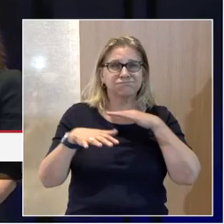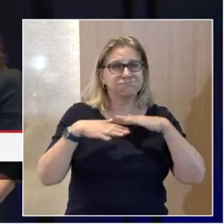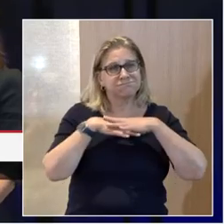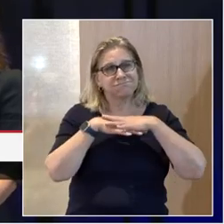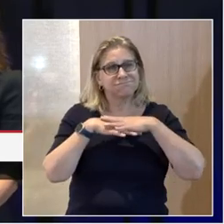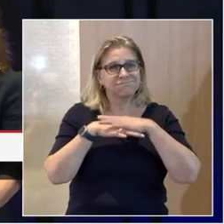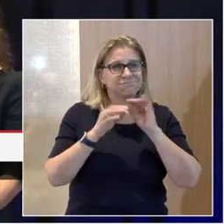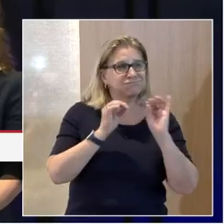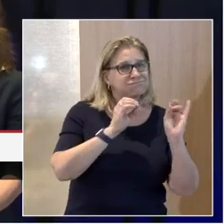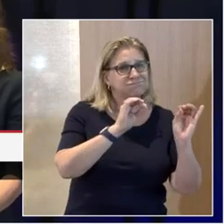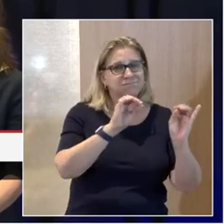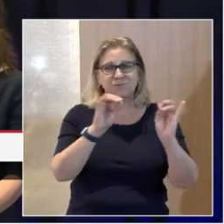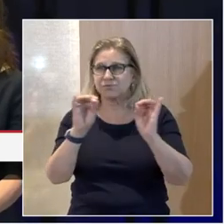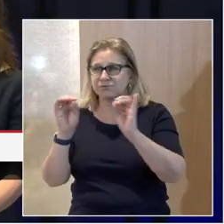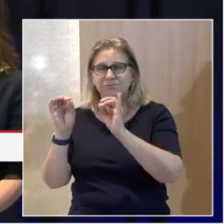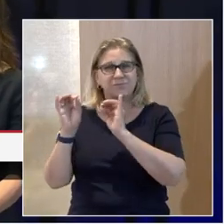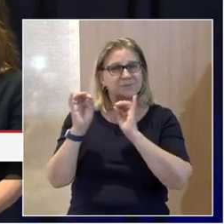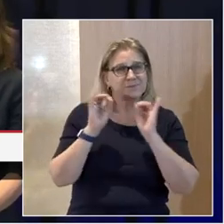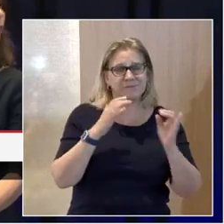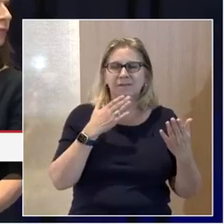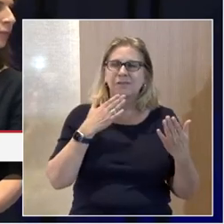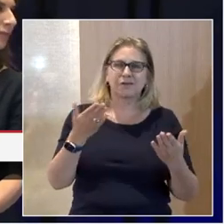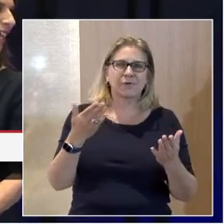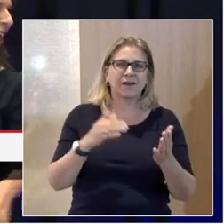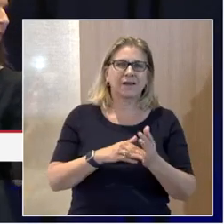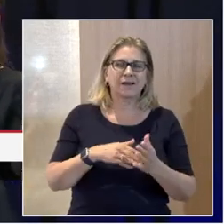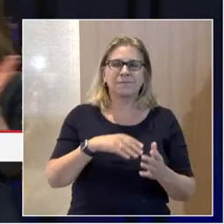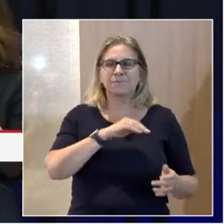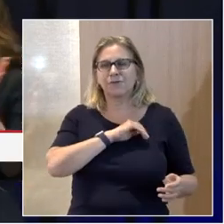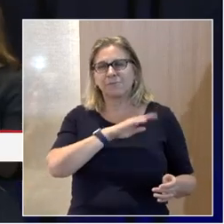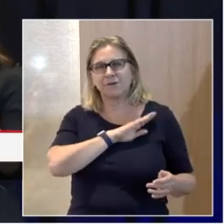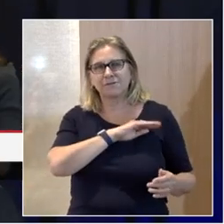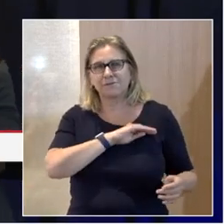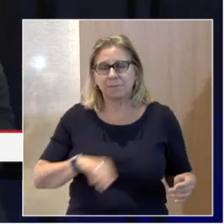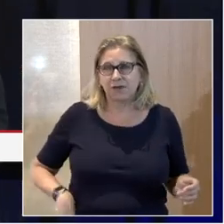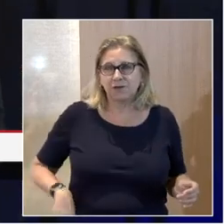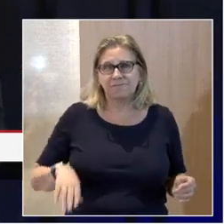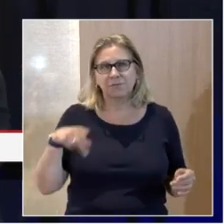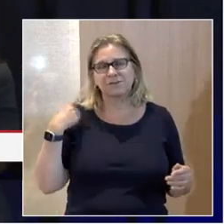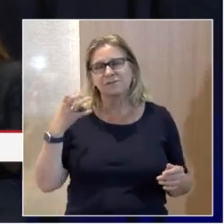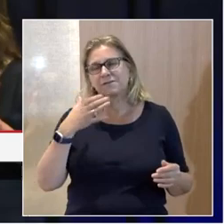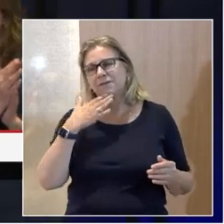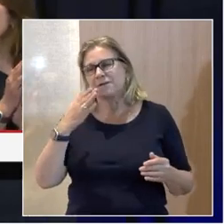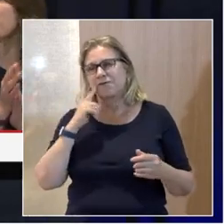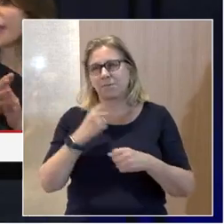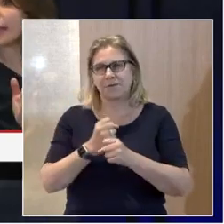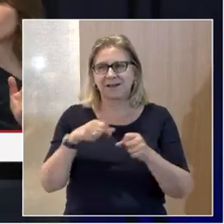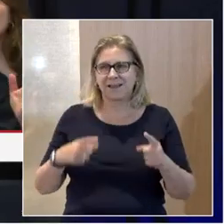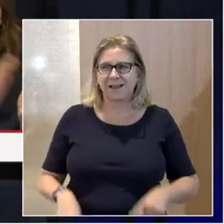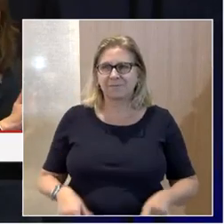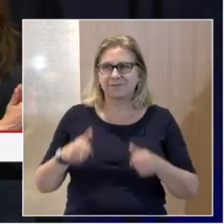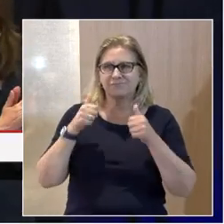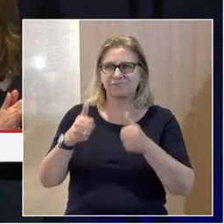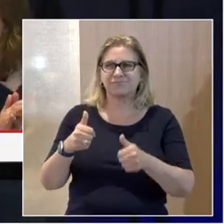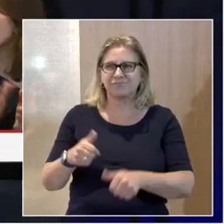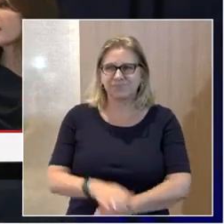hear from you. Thank you again to Mayor Bowser and everyone who's been involved in making this such a success. We appreciate you. Yeah.